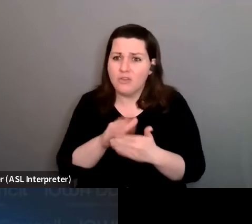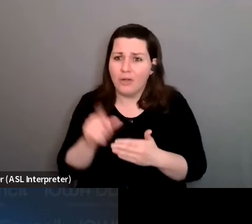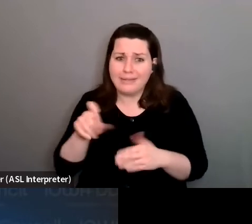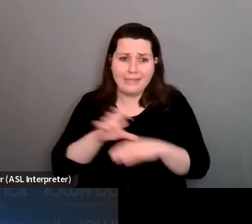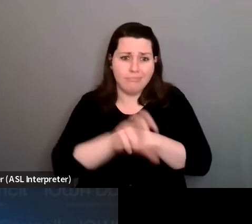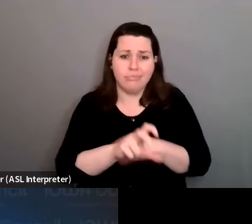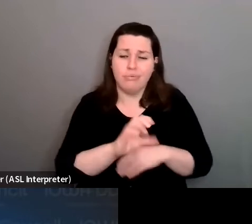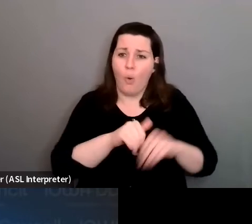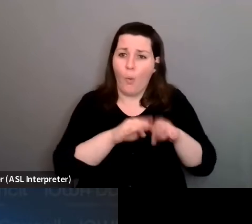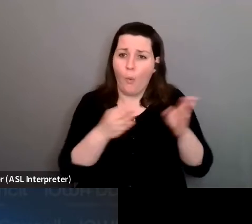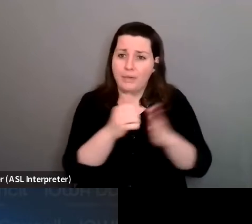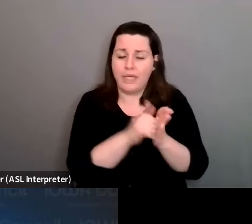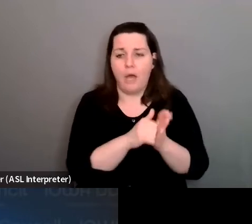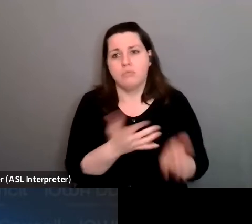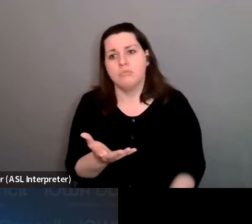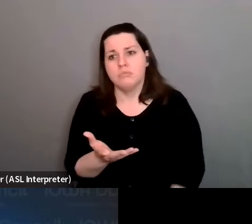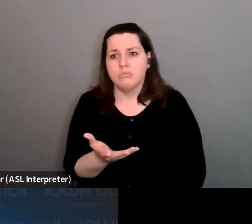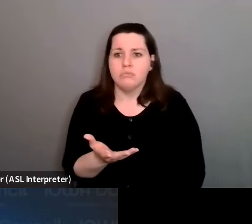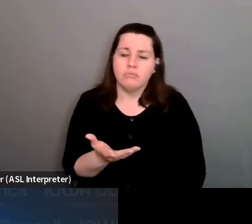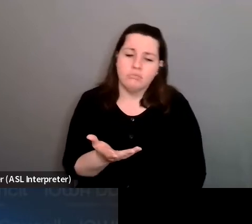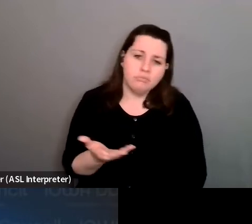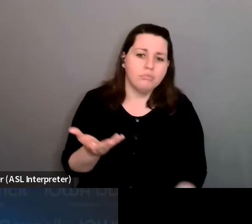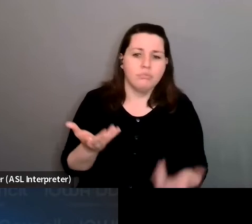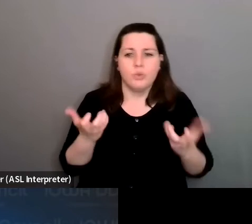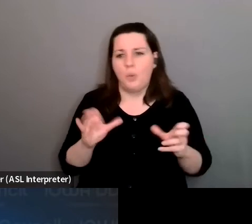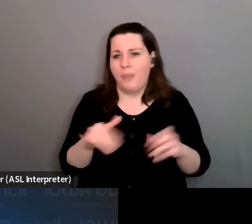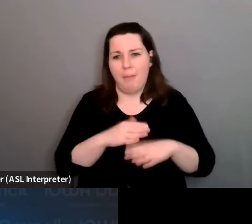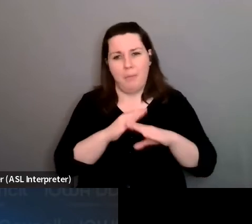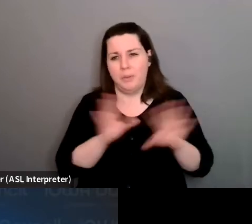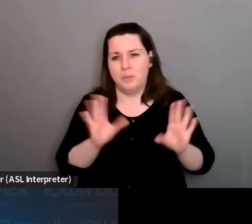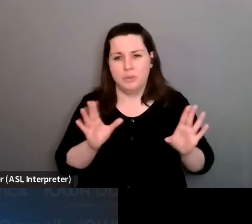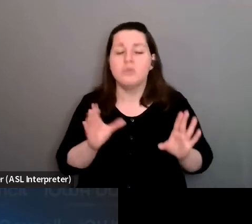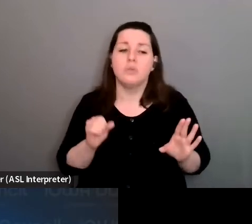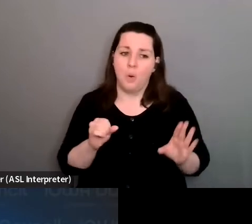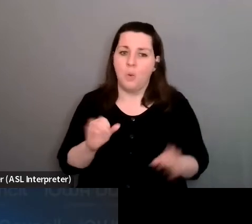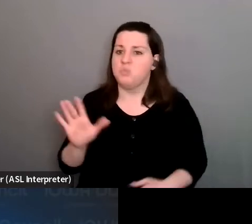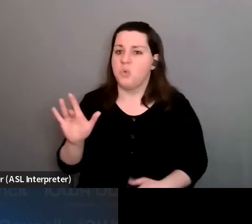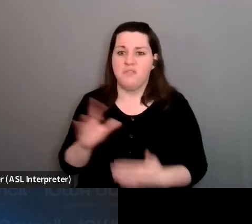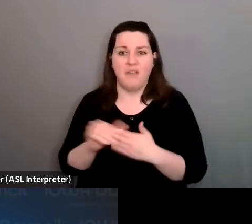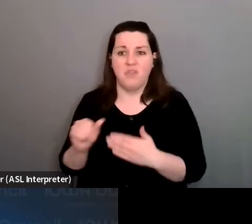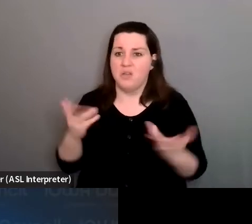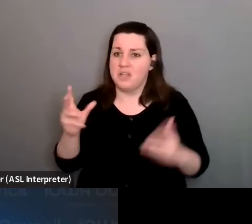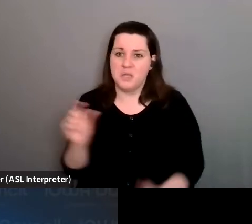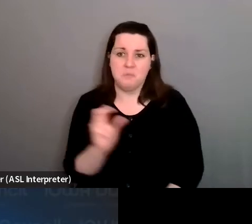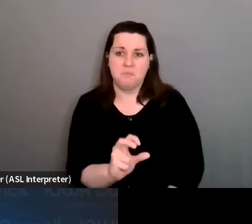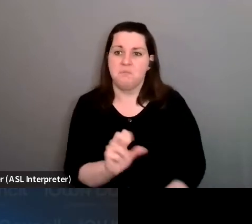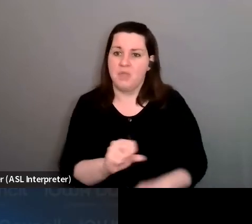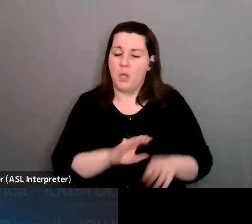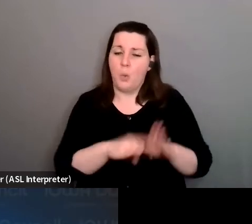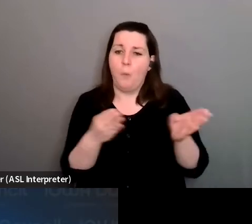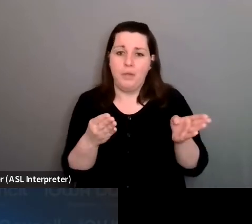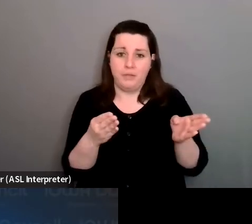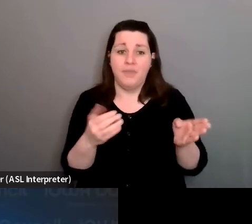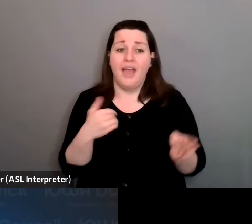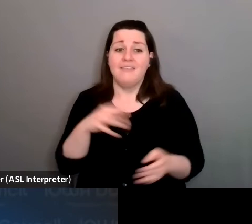account. We did not want any of those barriers. So with as little as $25, you have 6 investment options